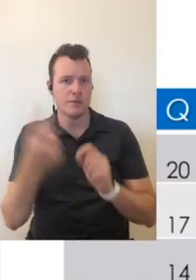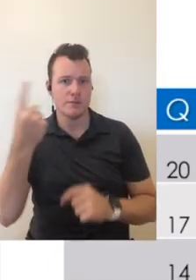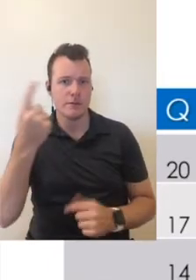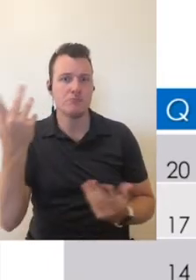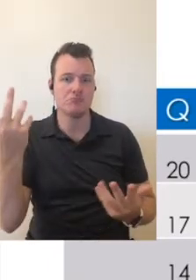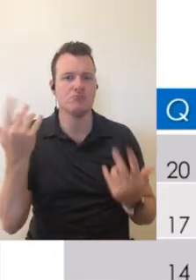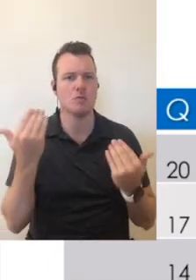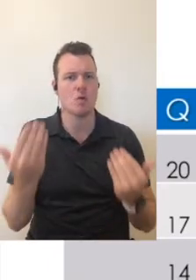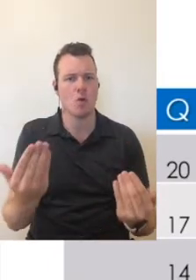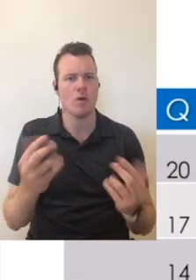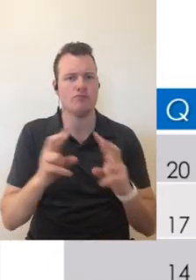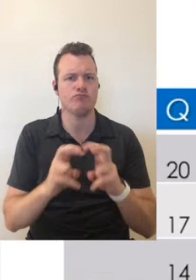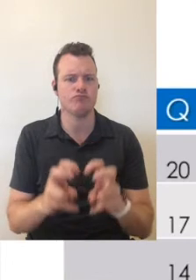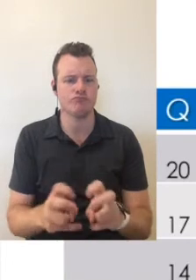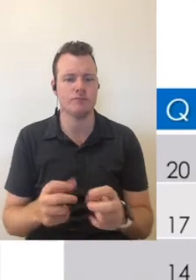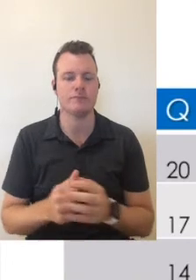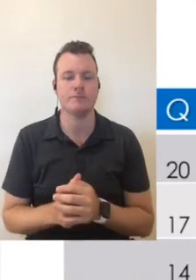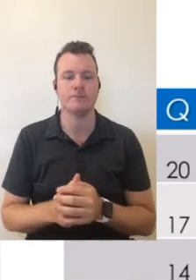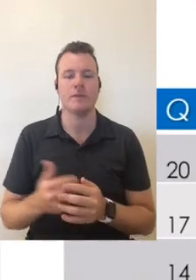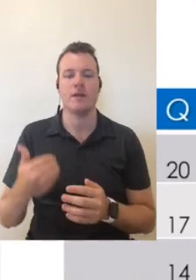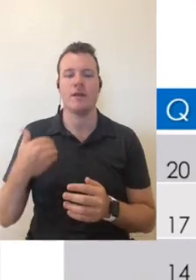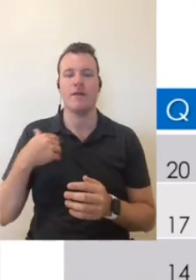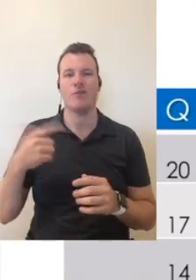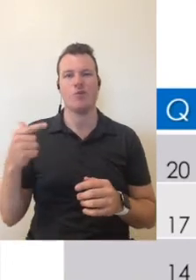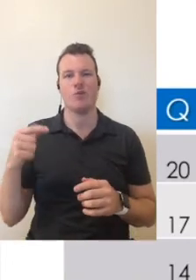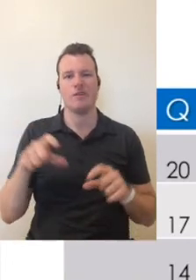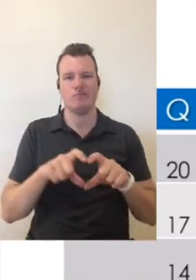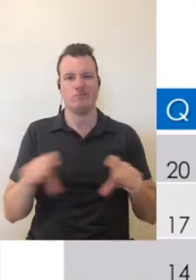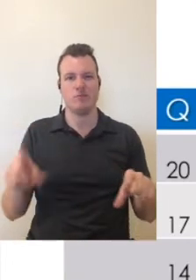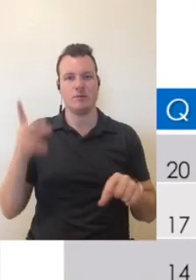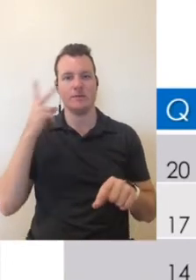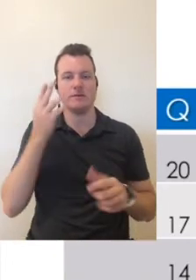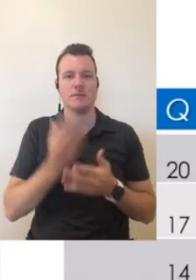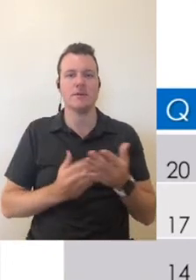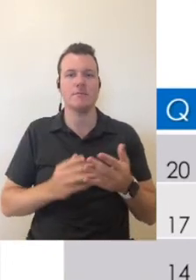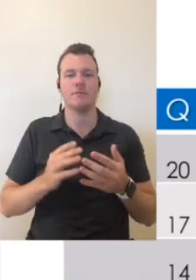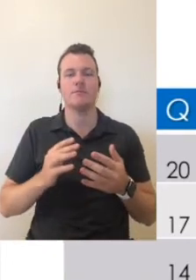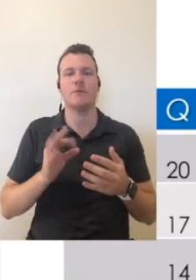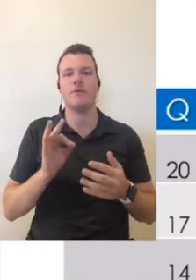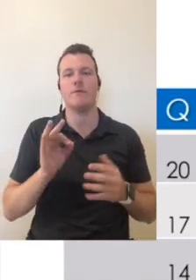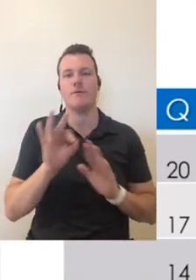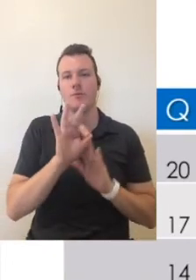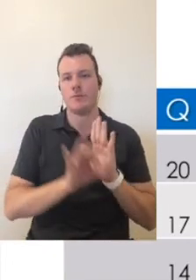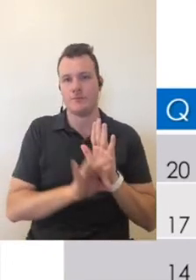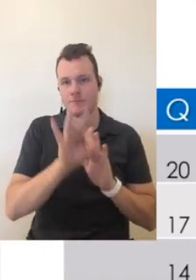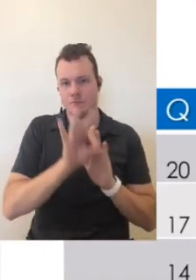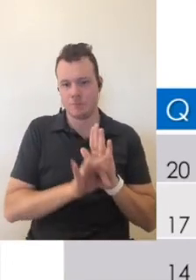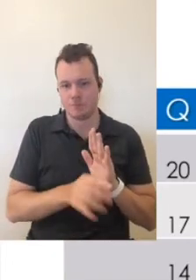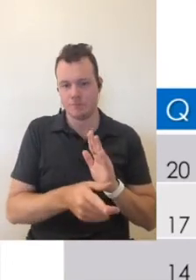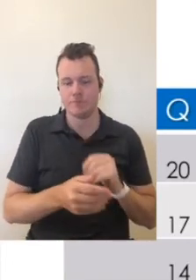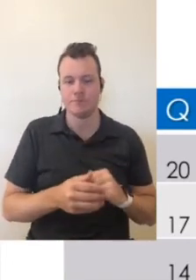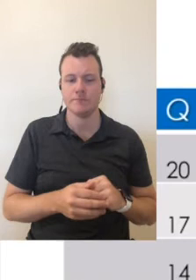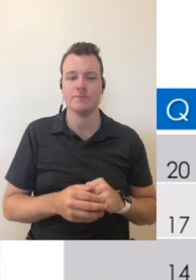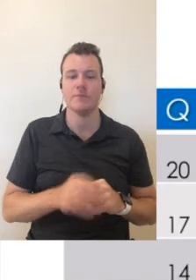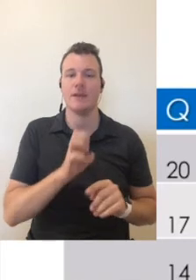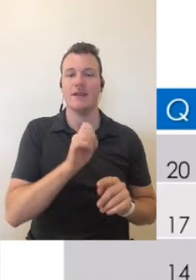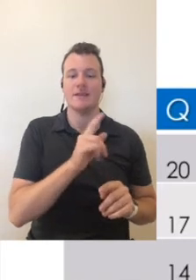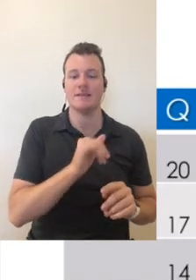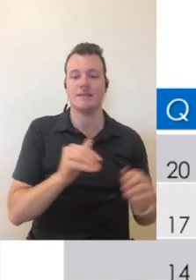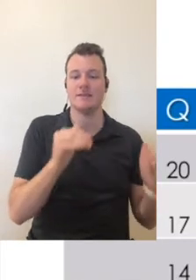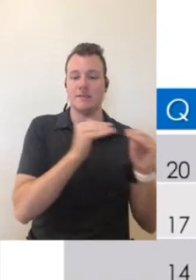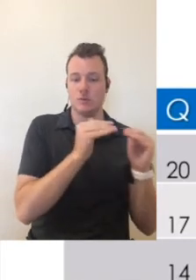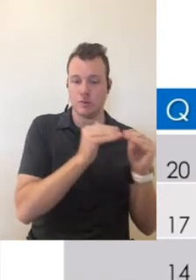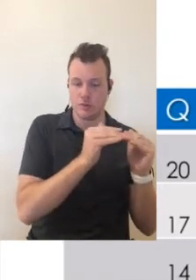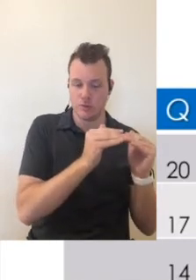changes, okay? So you'll see there's formulas there at the bottom where it says equation one, we have the